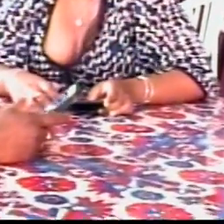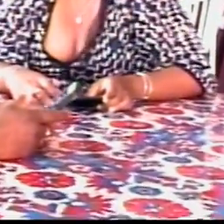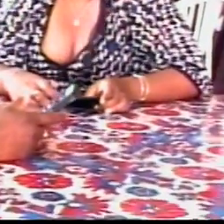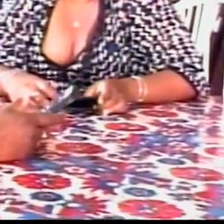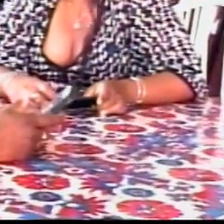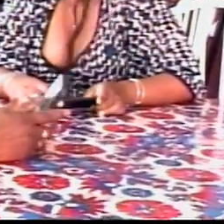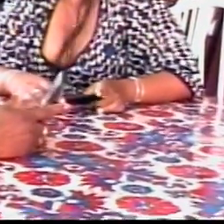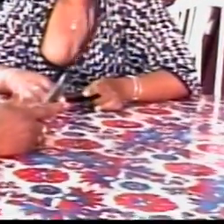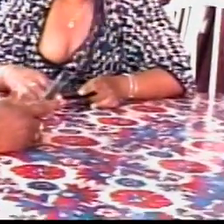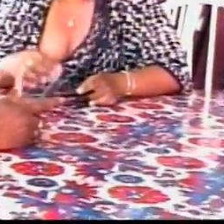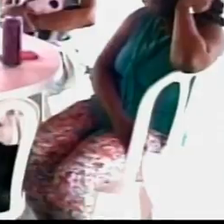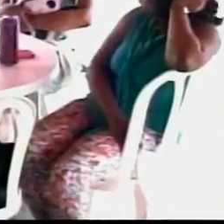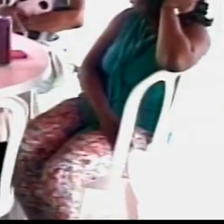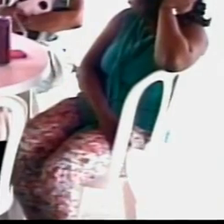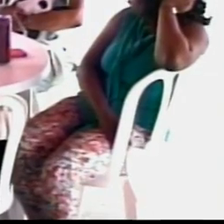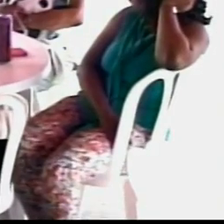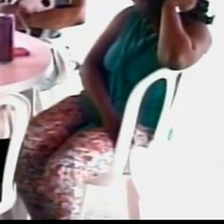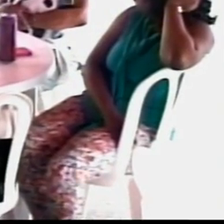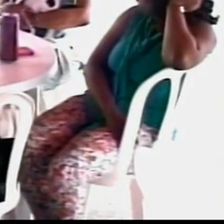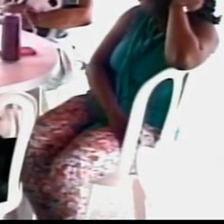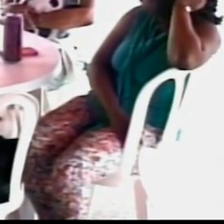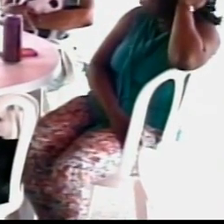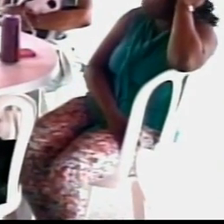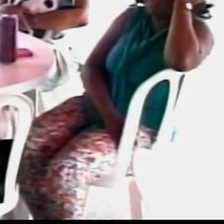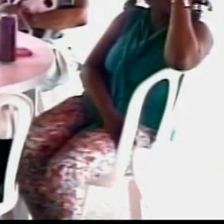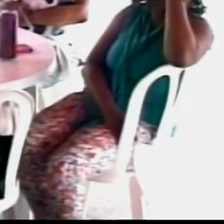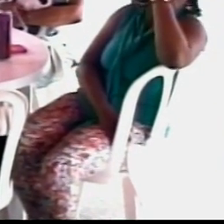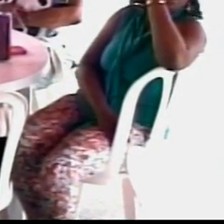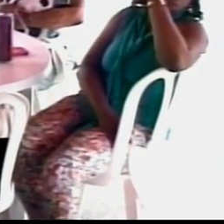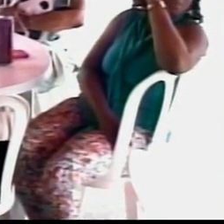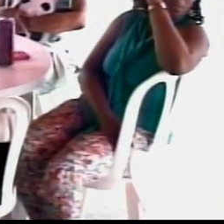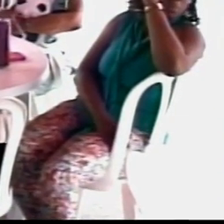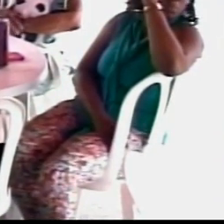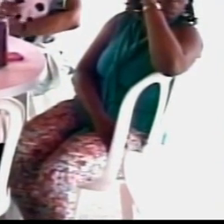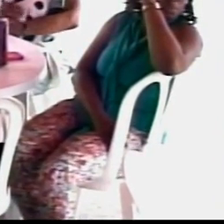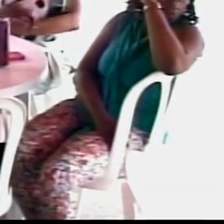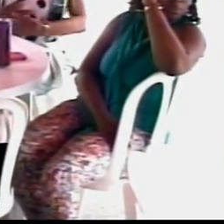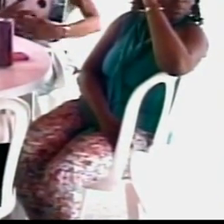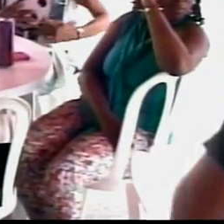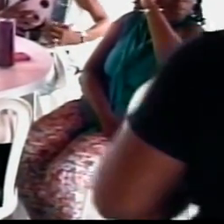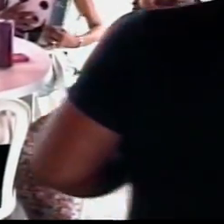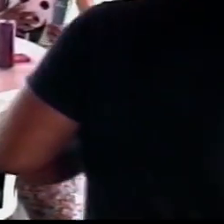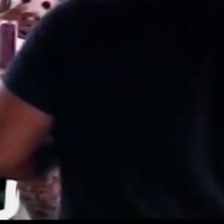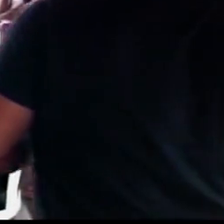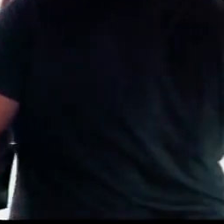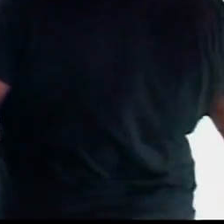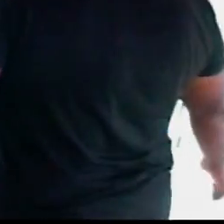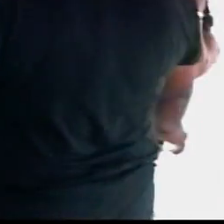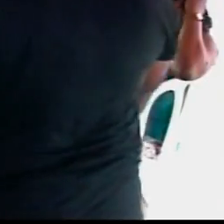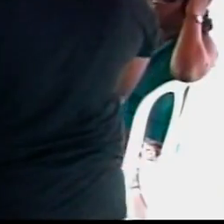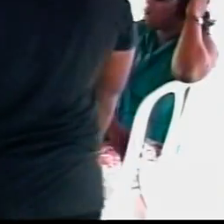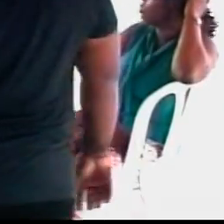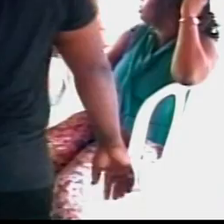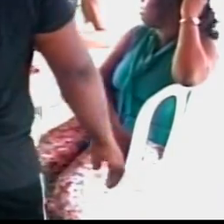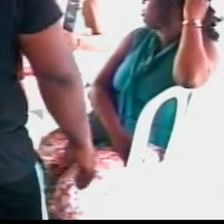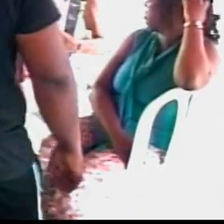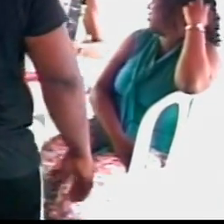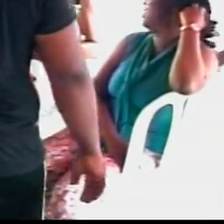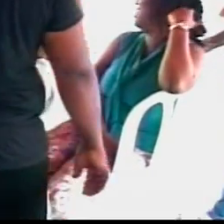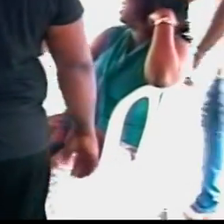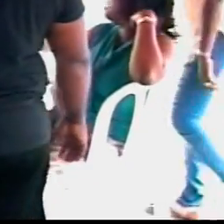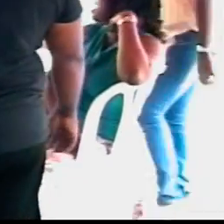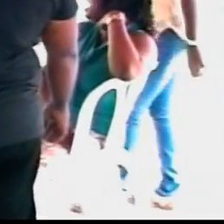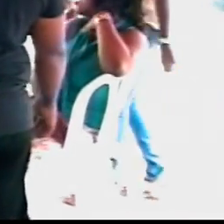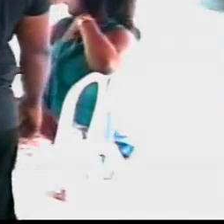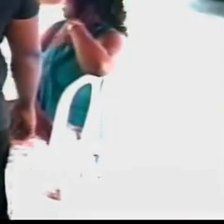weekend. It was a time to relax, socialize, and promote Guyana's culture. Masharami, sometimes referred to as MASH, is usually observed on